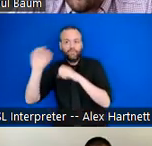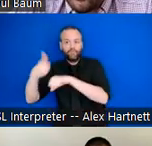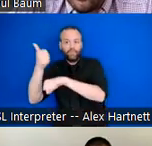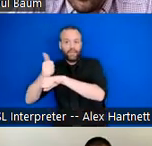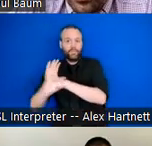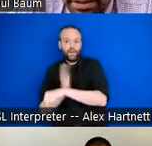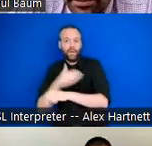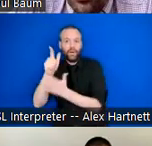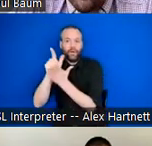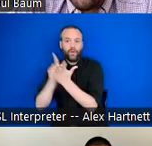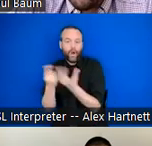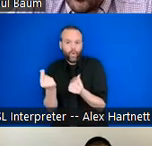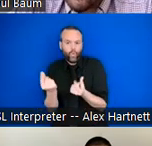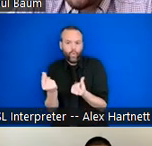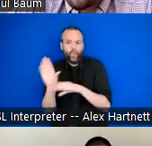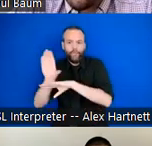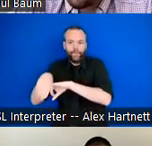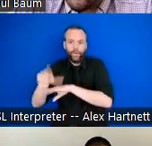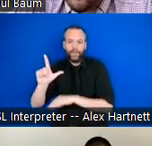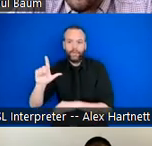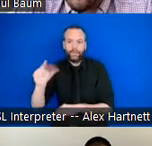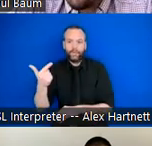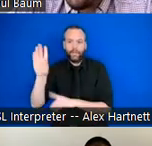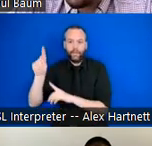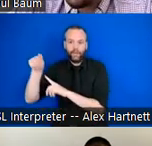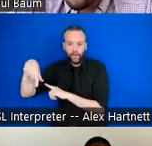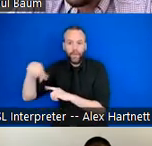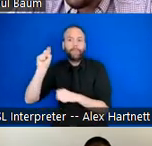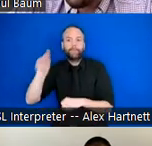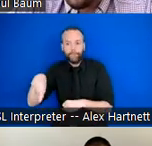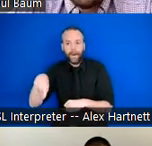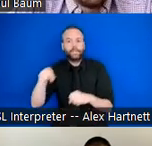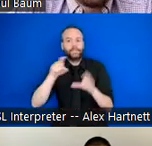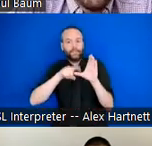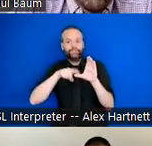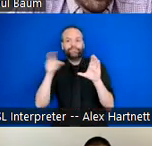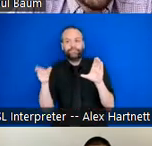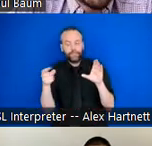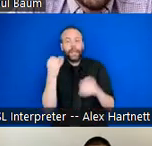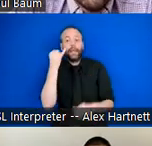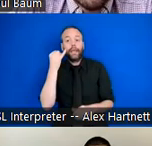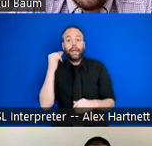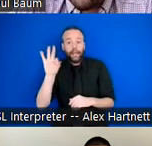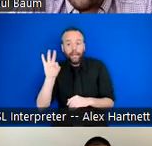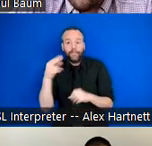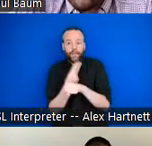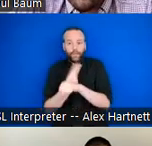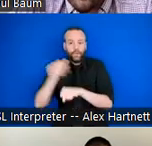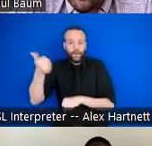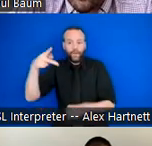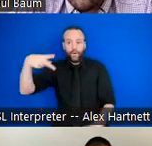or non-binary student who asked to be called by a name or pronoun different from the ones listed on their